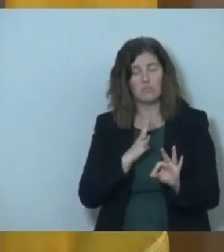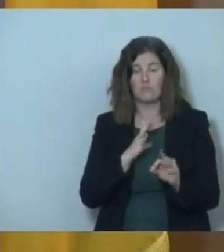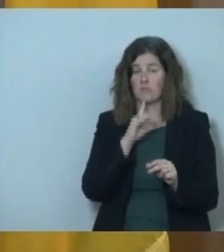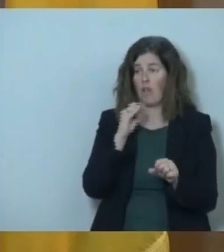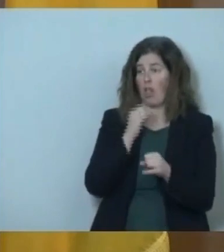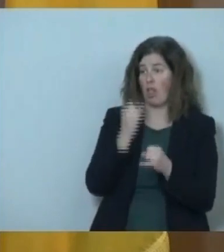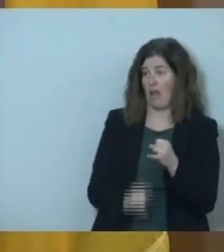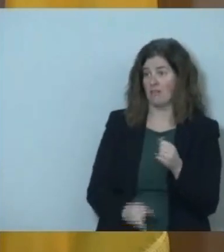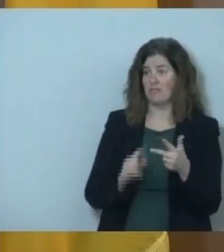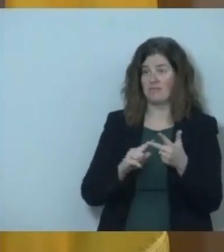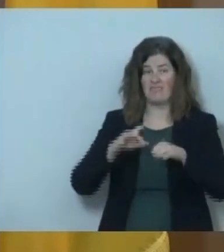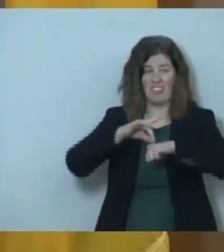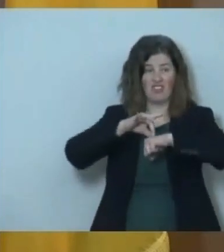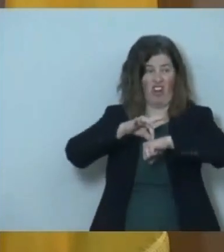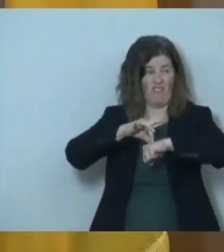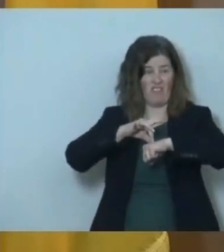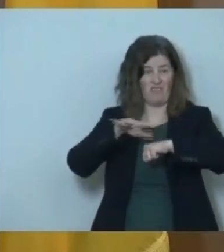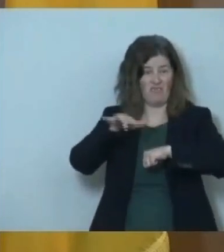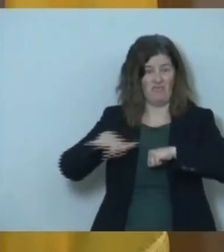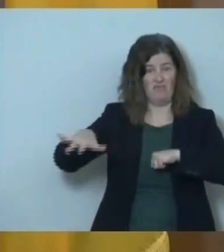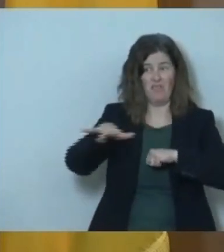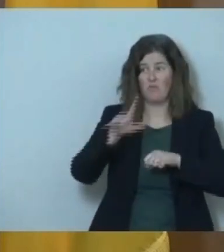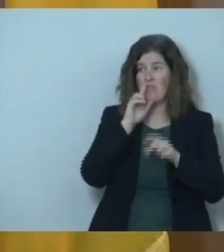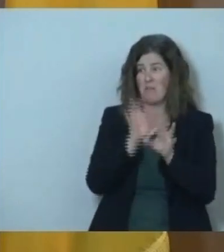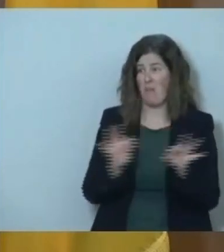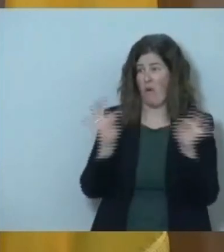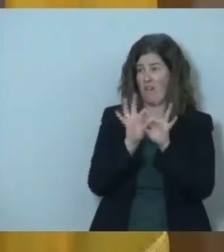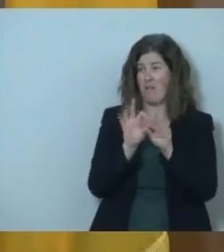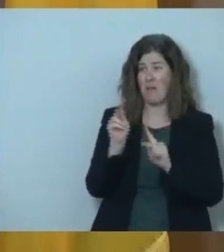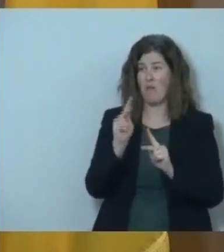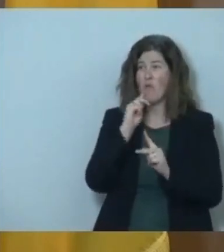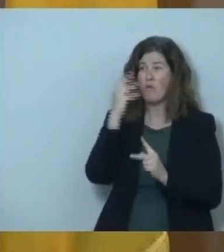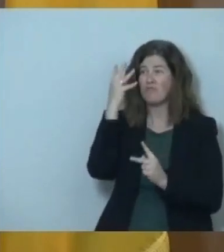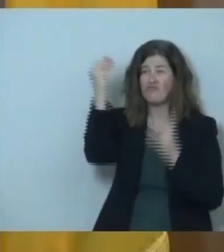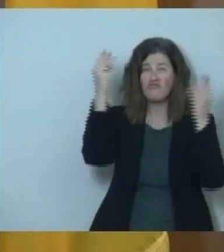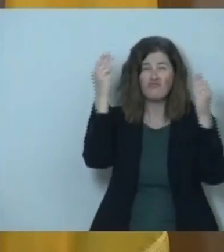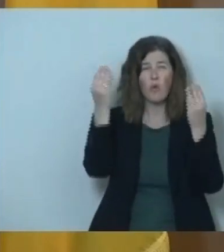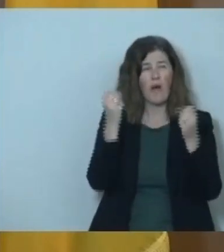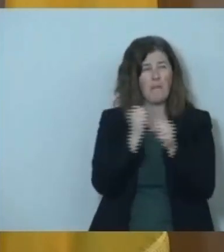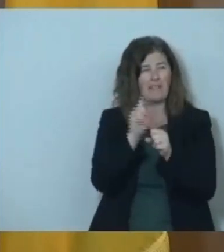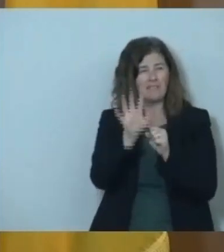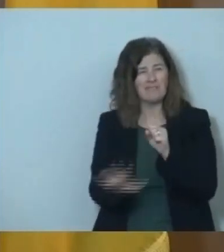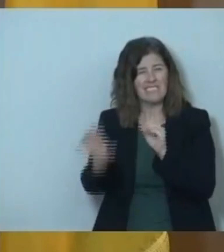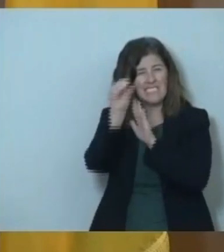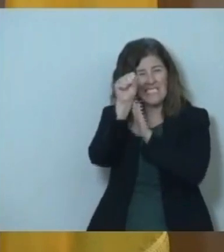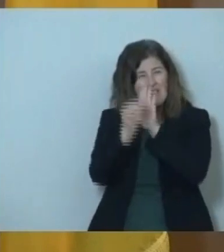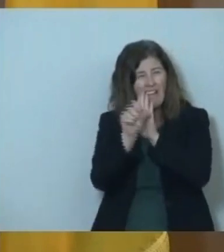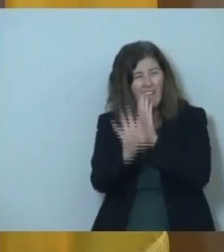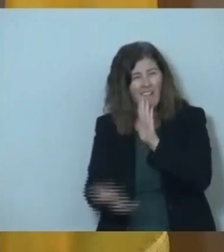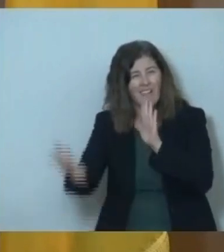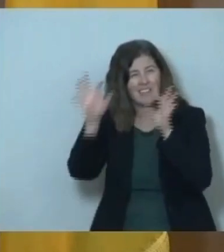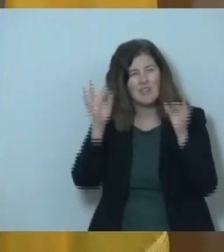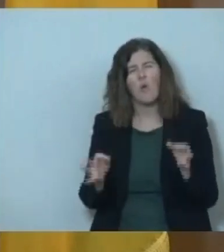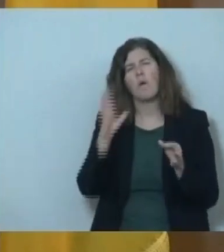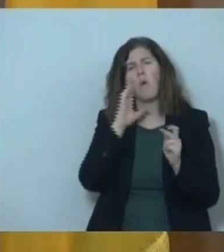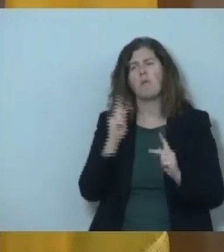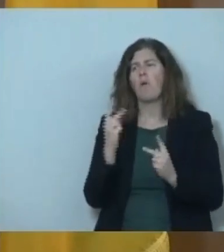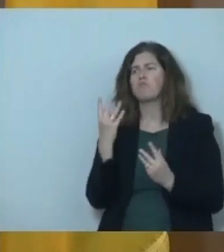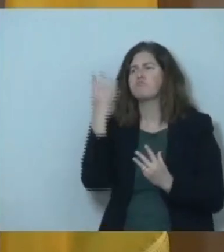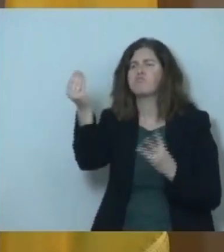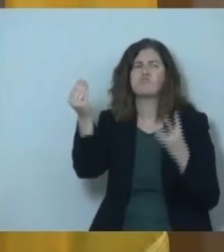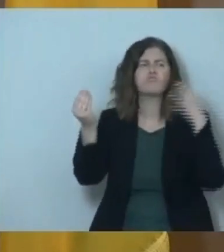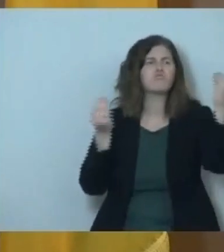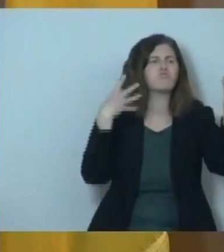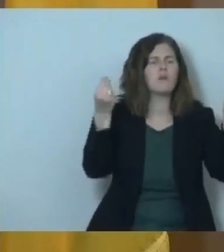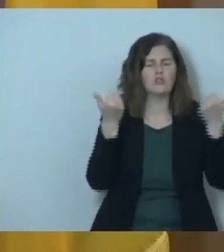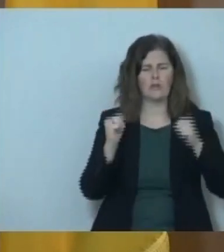fact, geography does matter. And because people do travel and we want statewide decisions because we know people travel, we want to try to